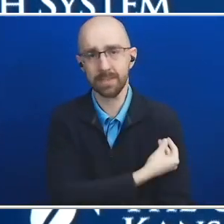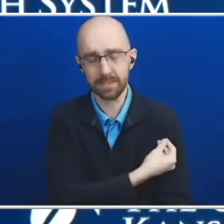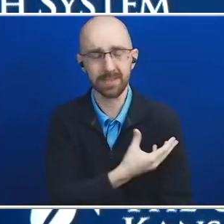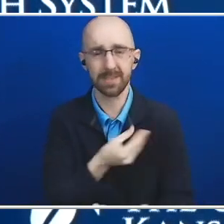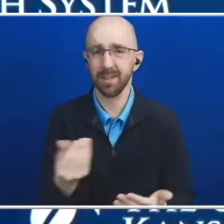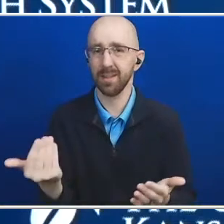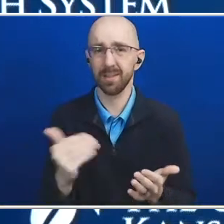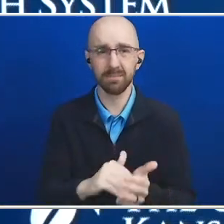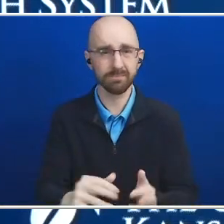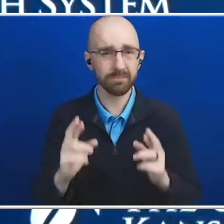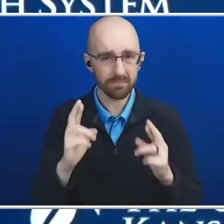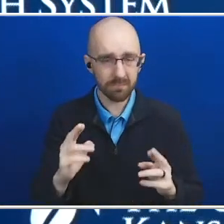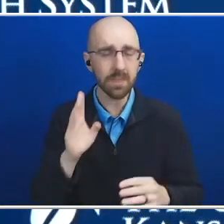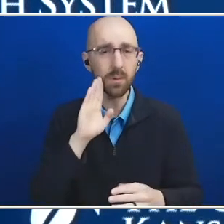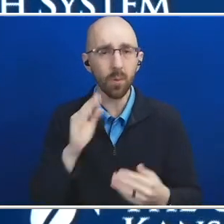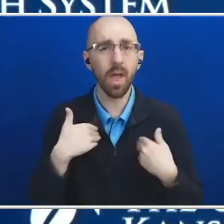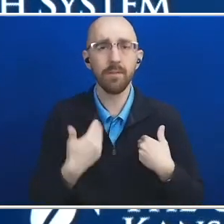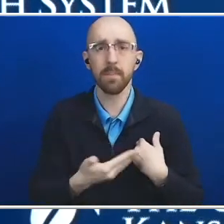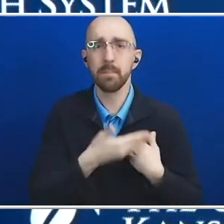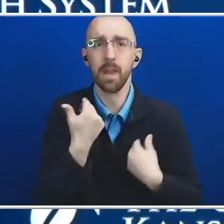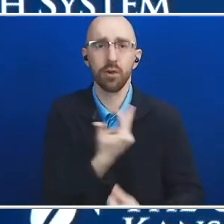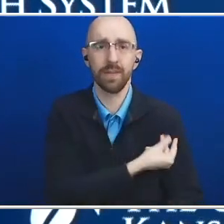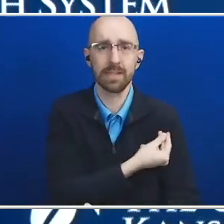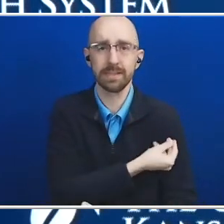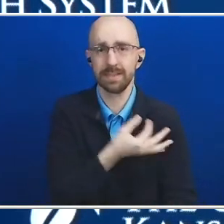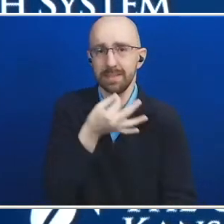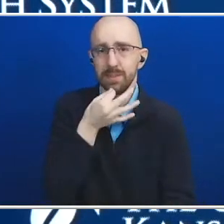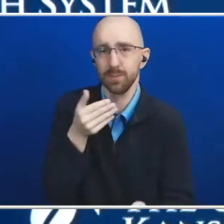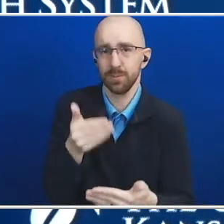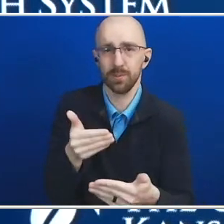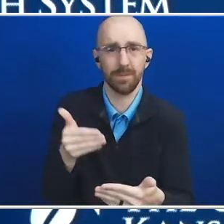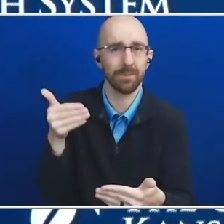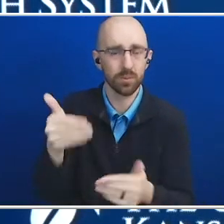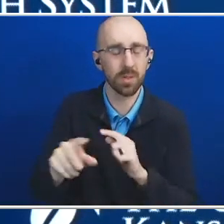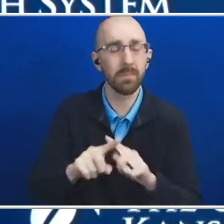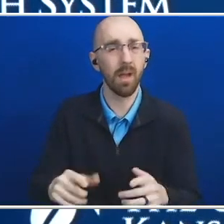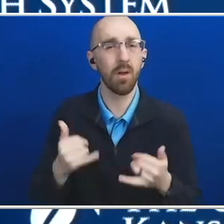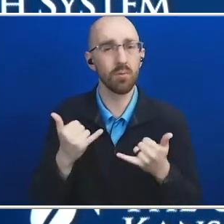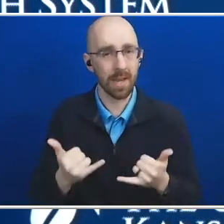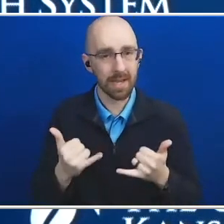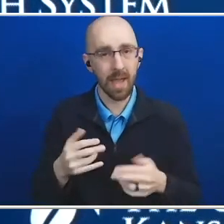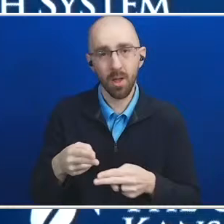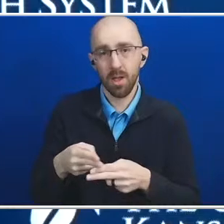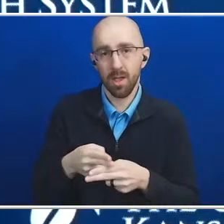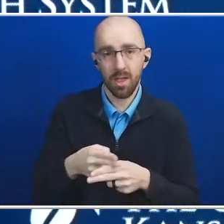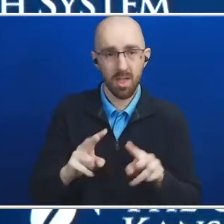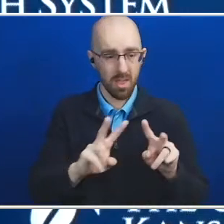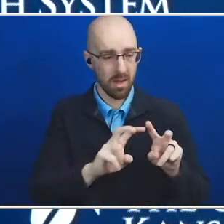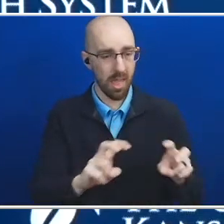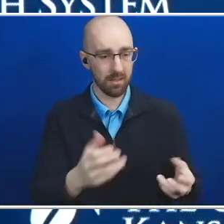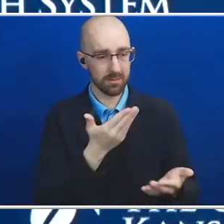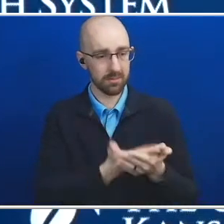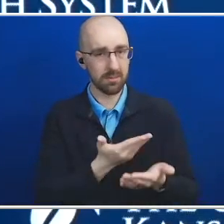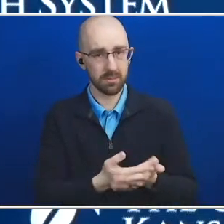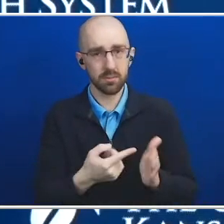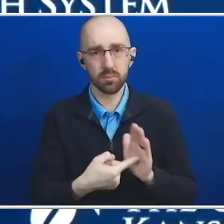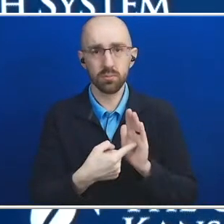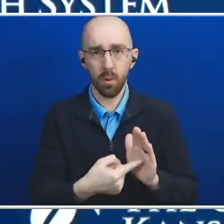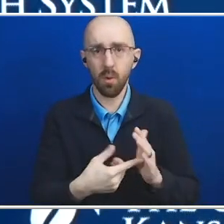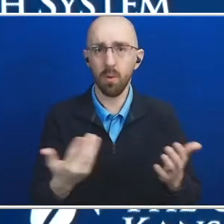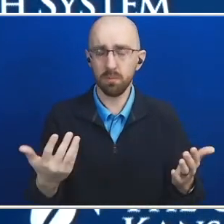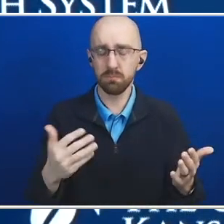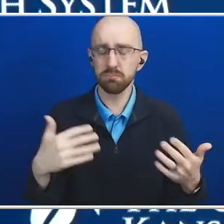will get better vaccines in the near future. But for right now, the interim analysis certainly shows that there was a significant amount